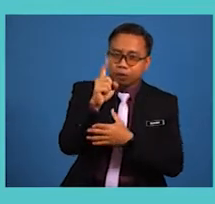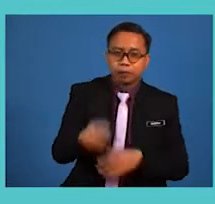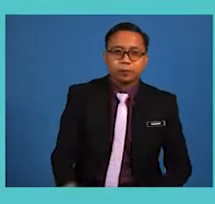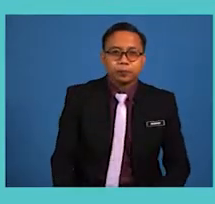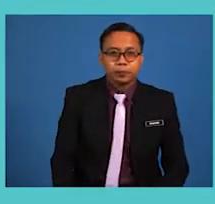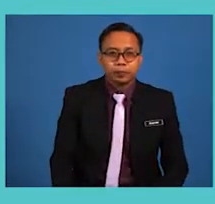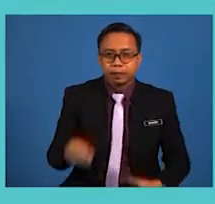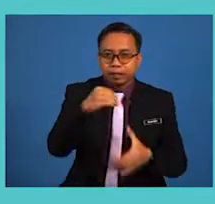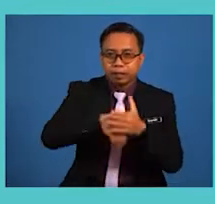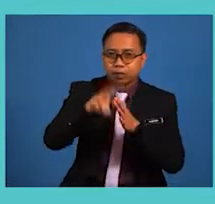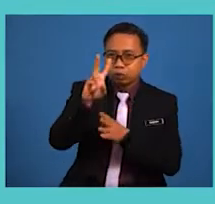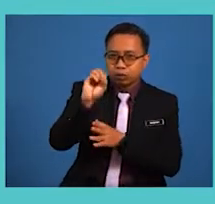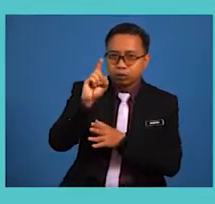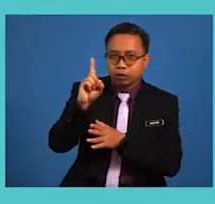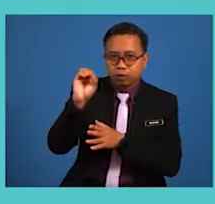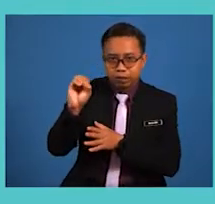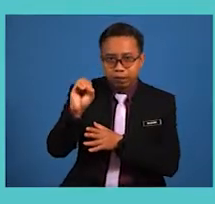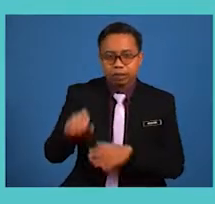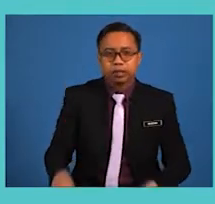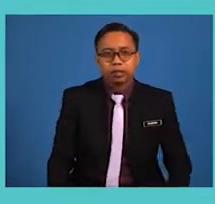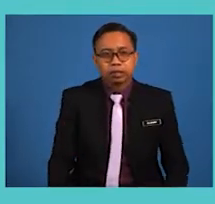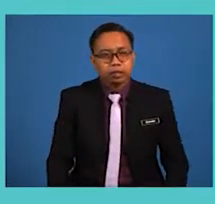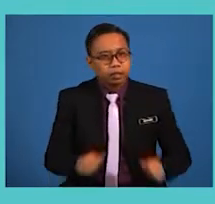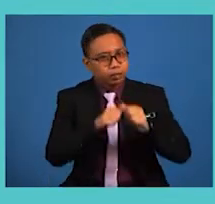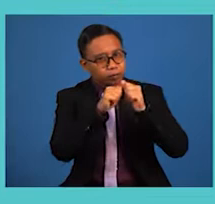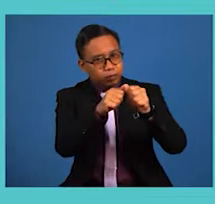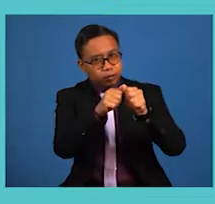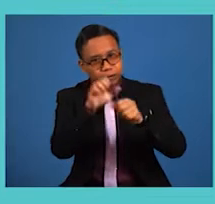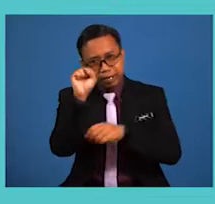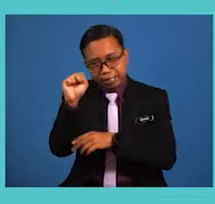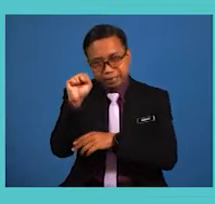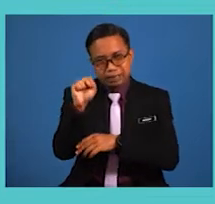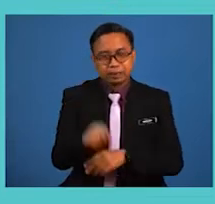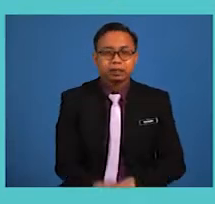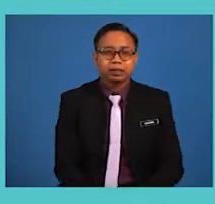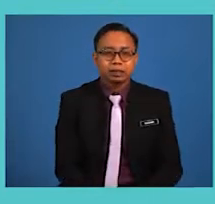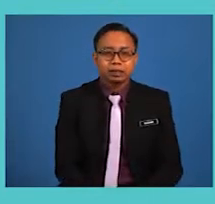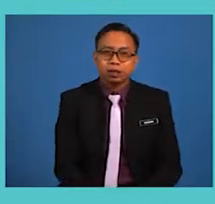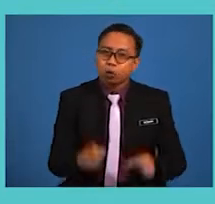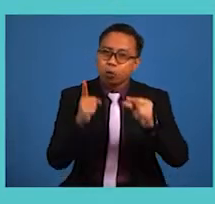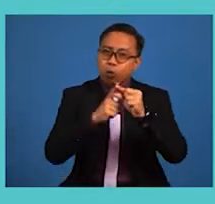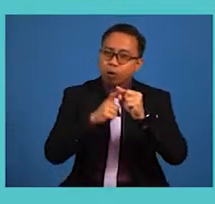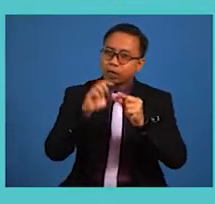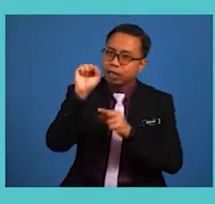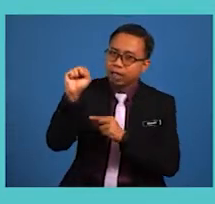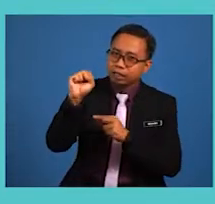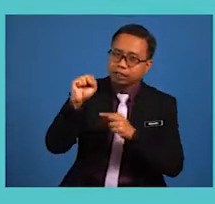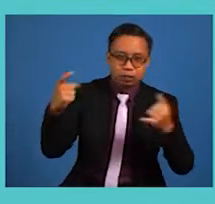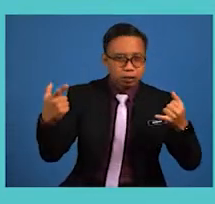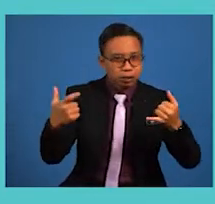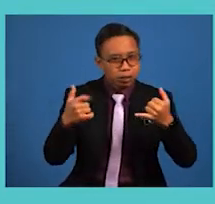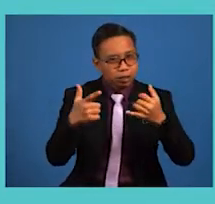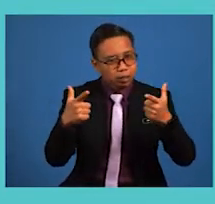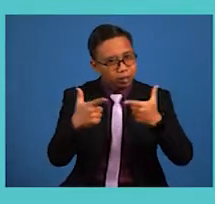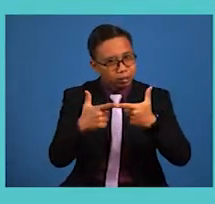After the phrase "in 2010, then it is followed by the word "as". The word "as" is a linker